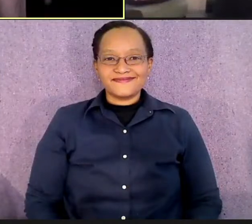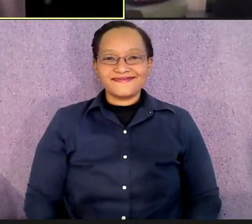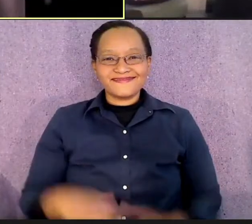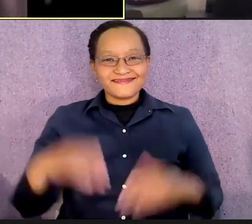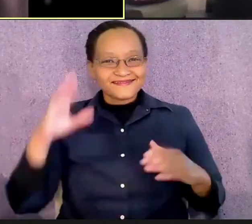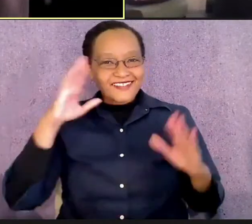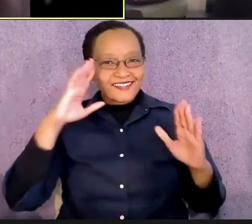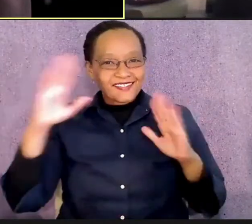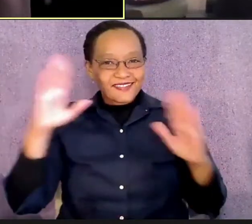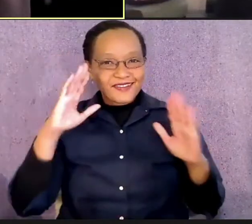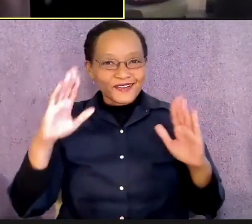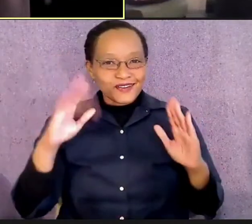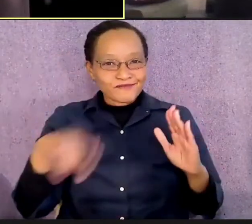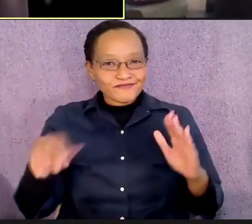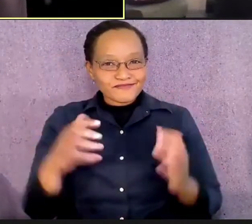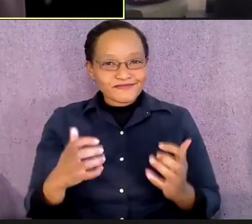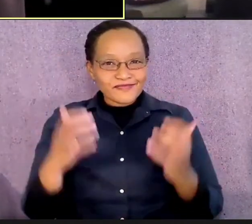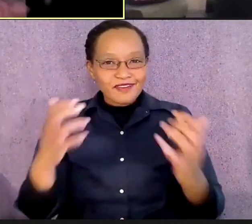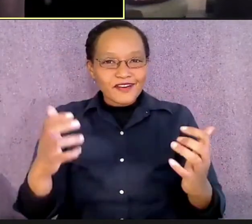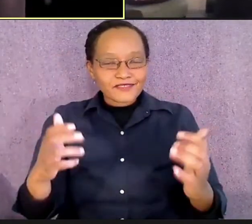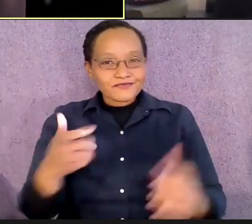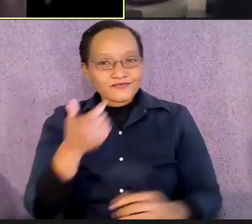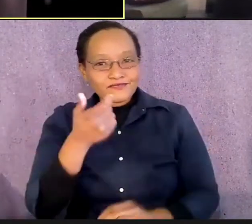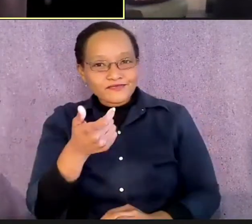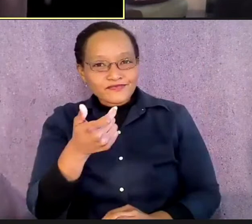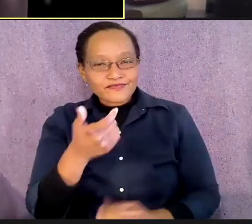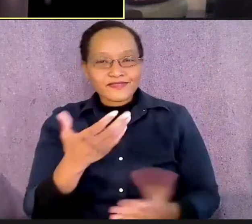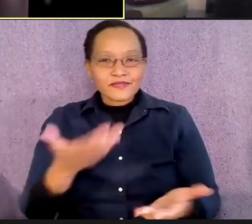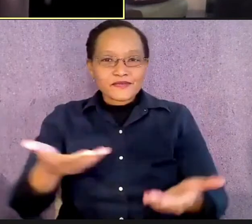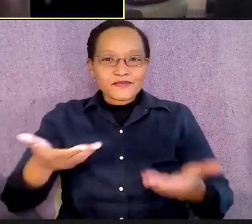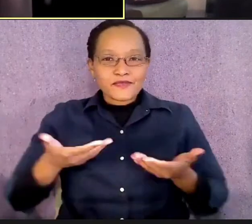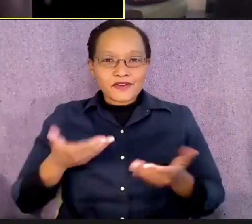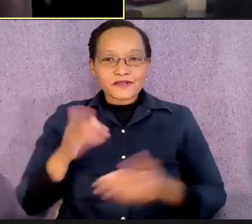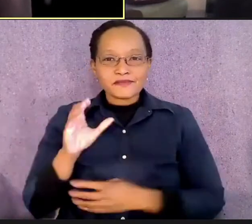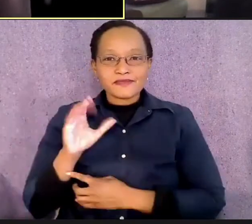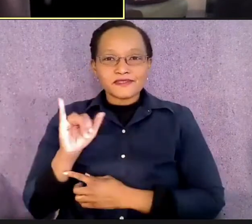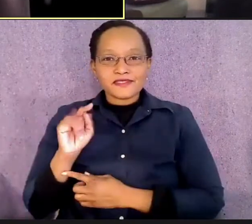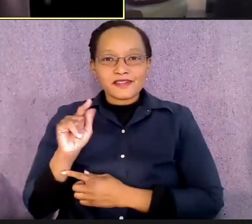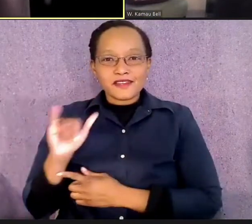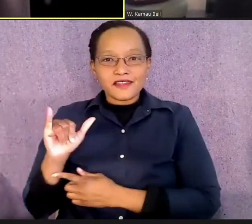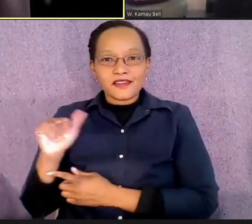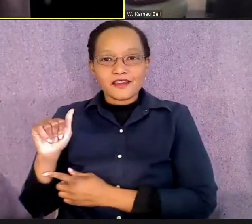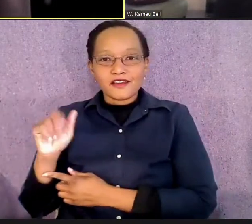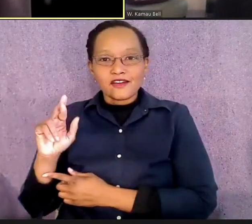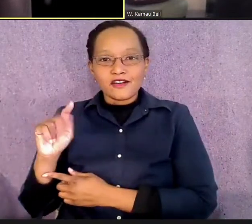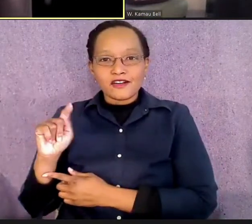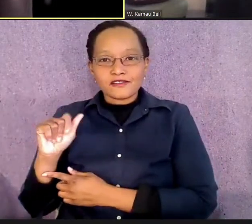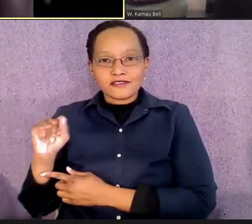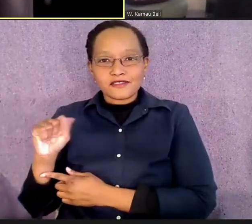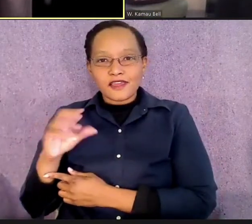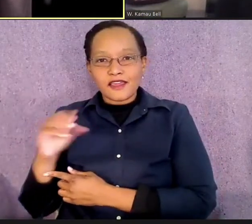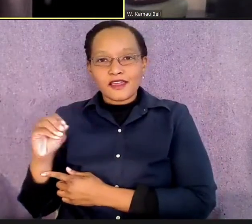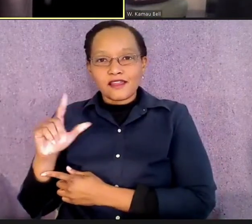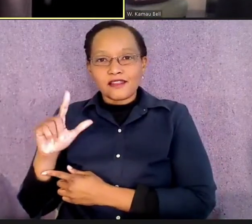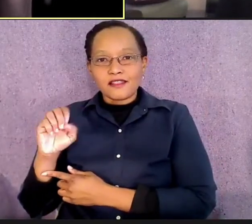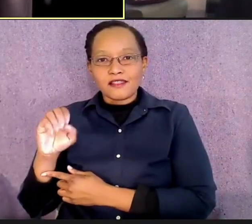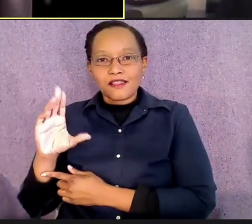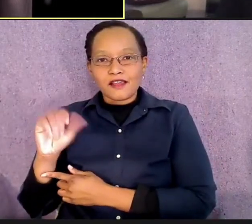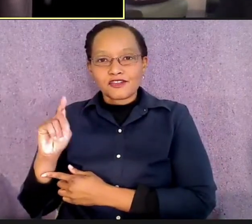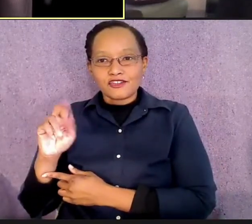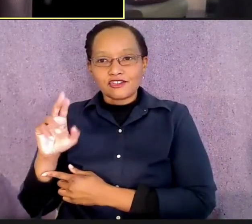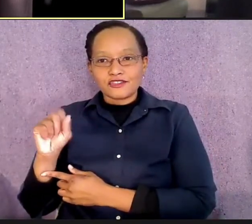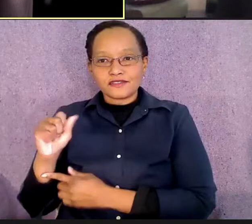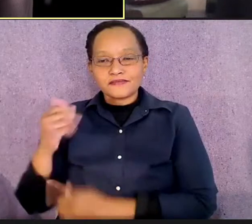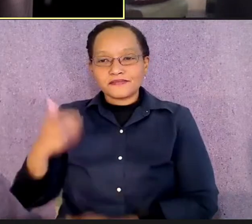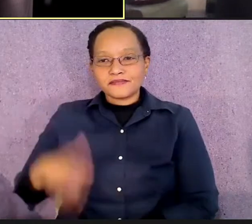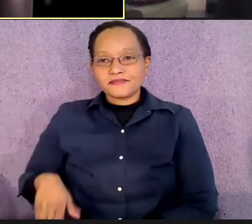Hello to our listeners and everyone watching. Welcome to City Arts and Lectures. My name is Chan'Cellore Makanjuola. I'm a student at UC